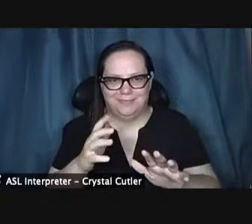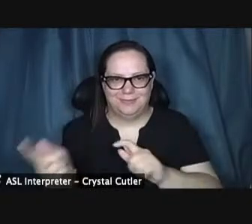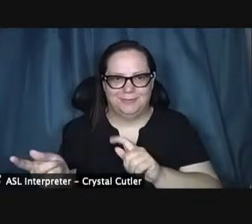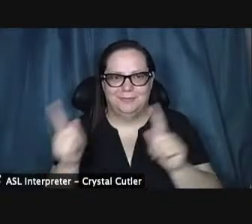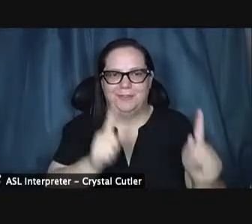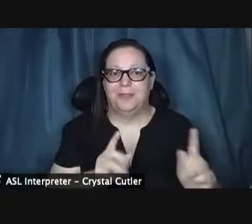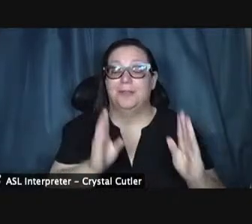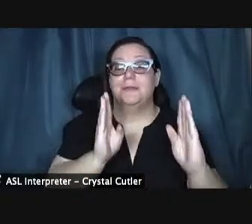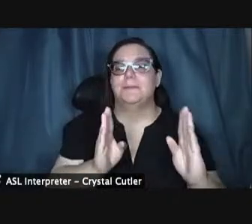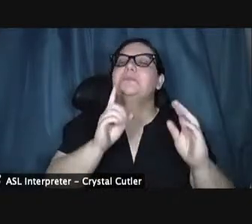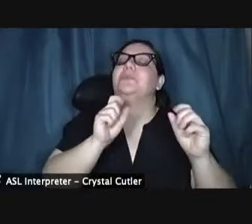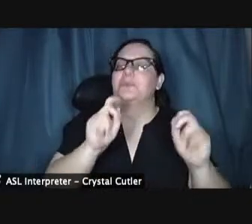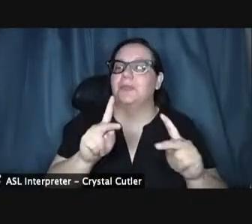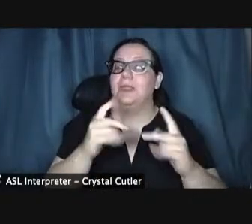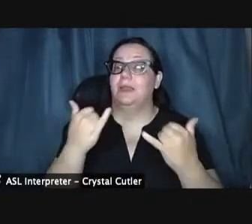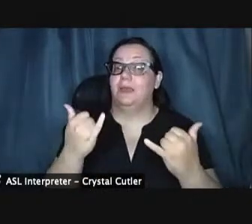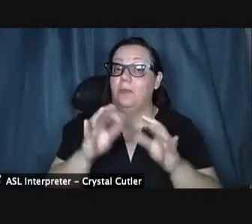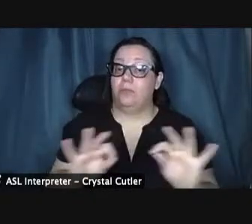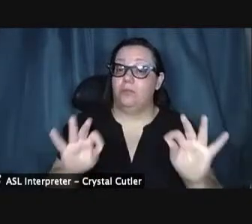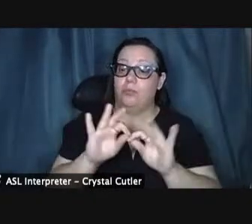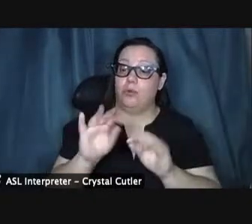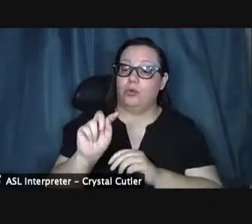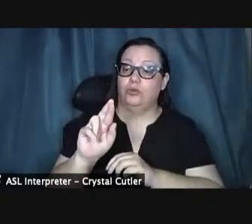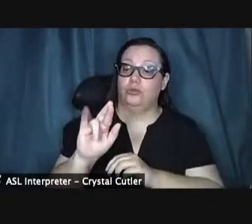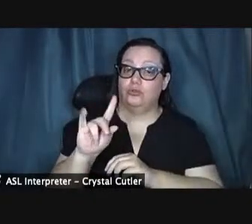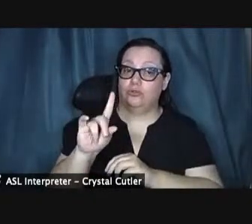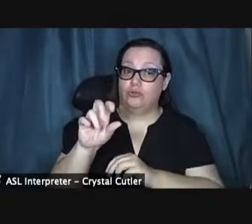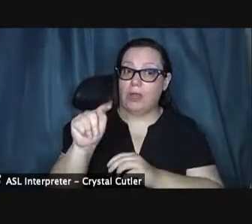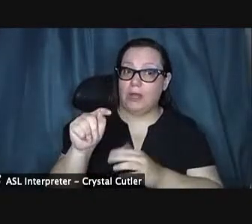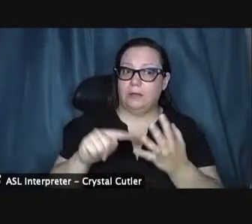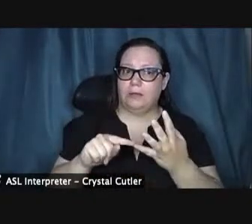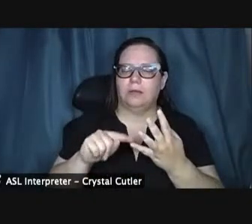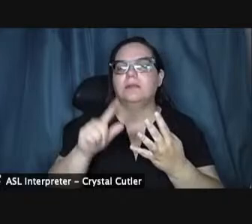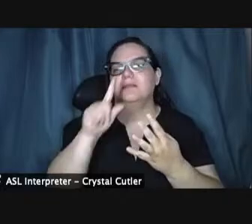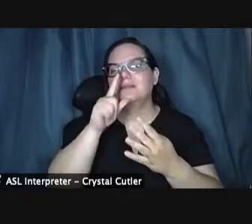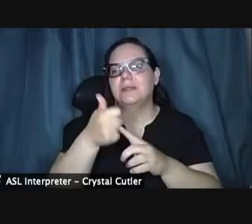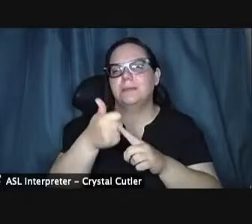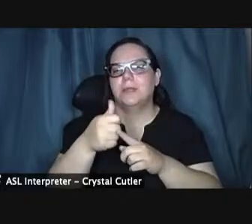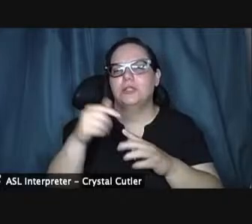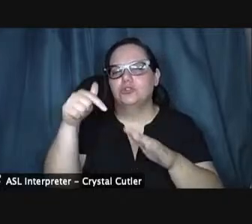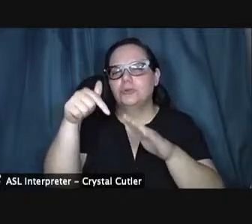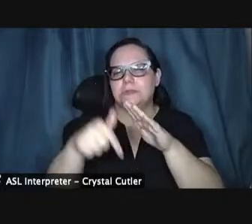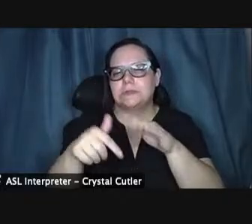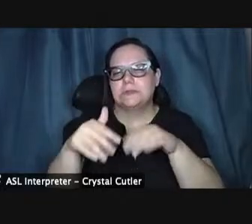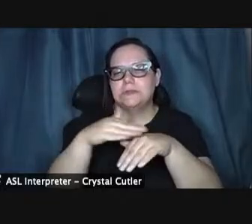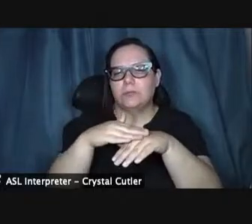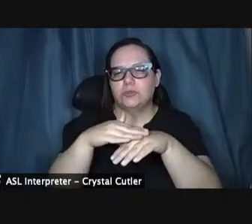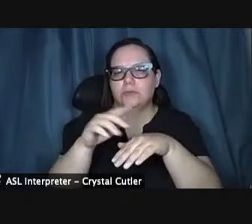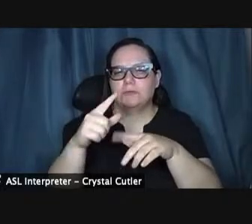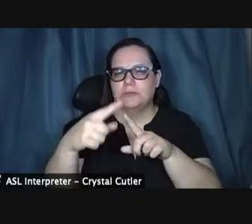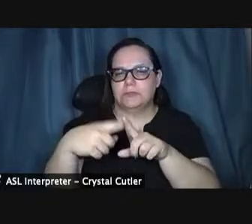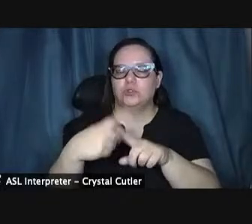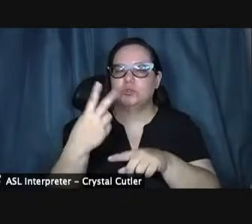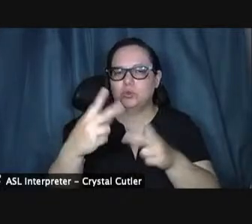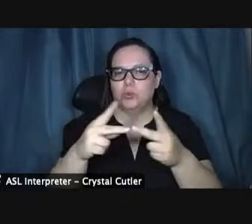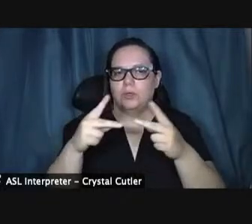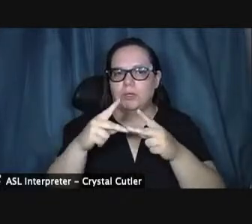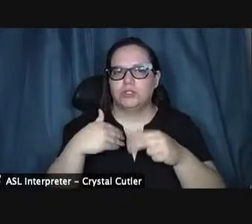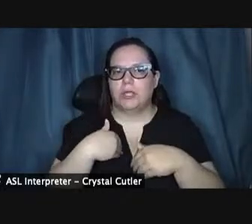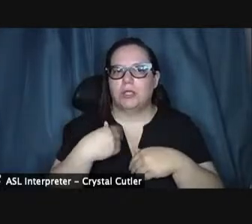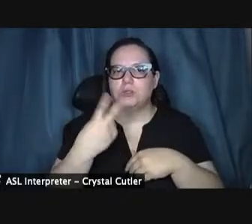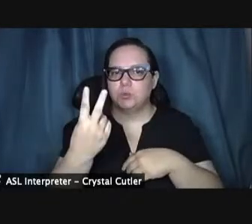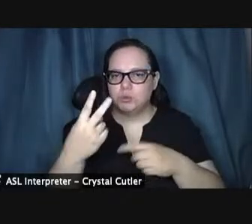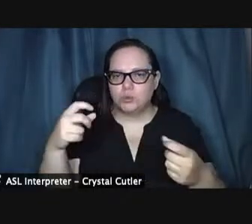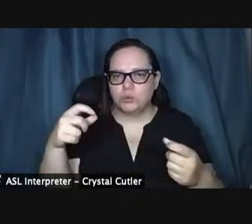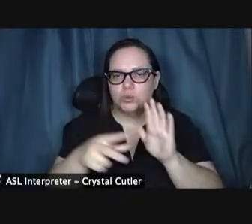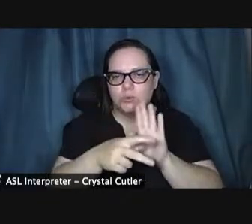And also what's important about Trident is it measures subsurface temperature in 2 locations. It's got 2 temperature sensors, one located at the bit, one above